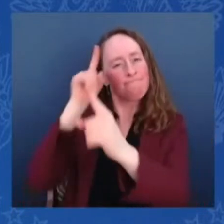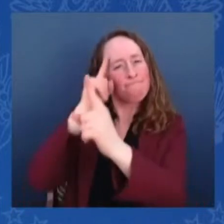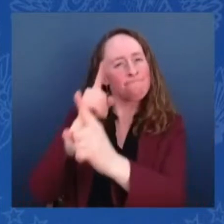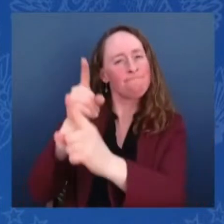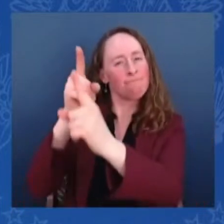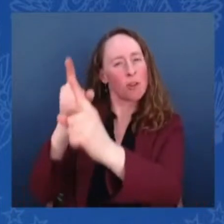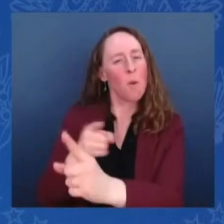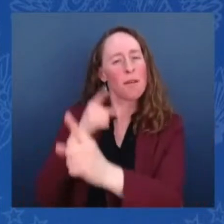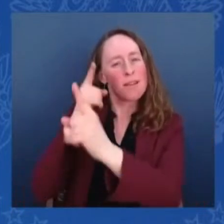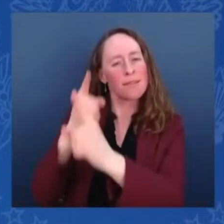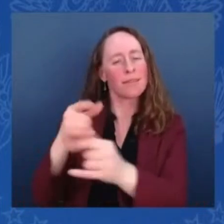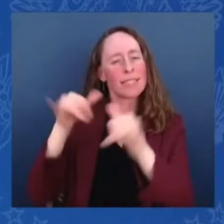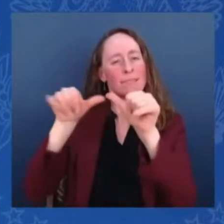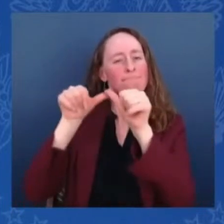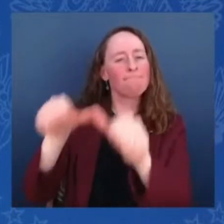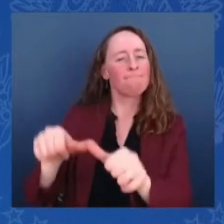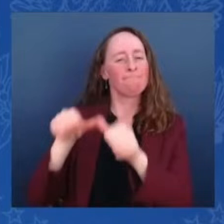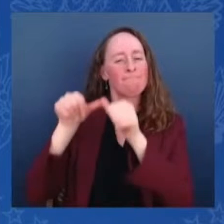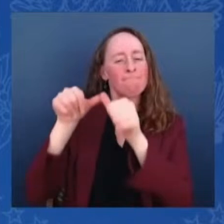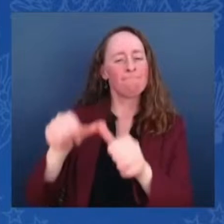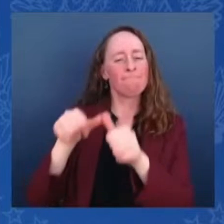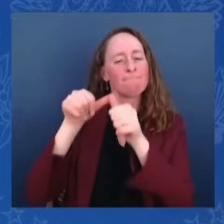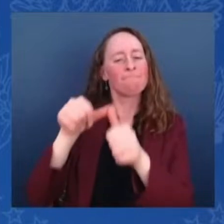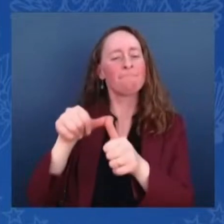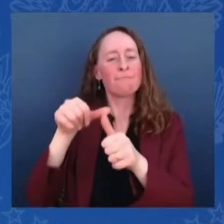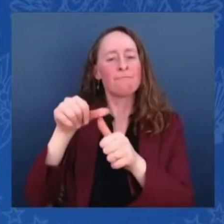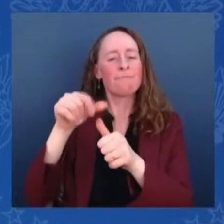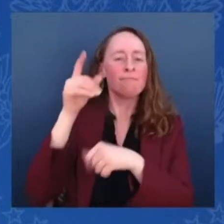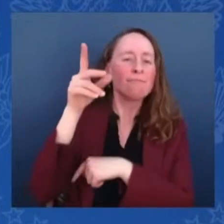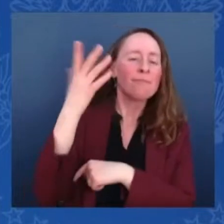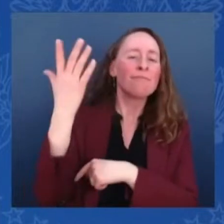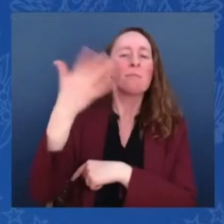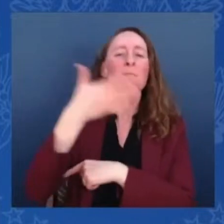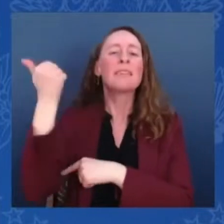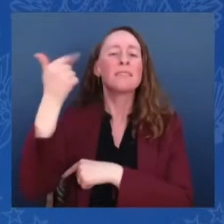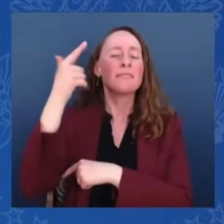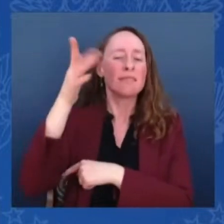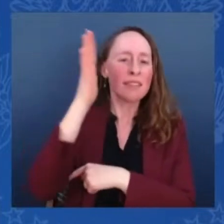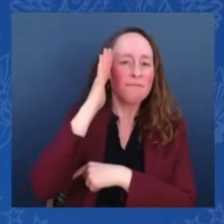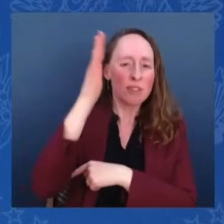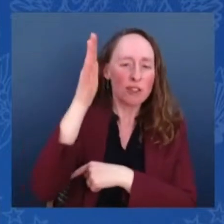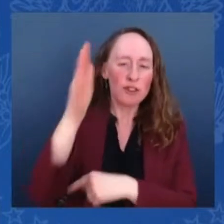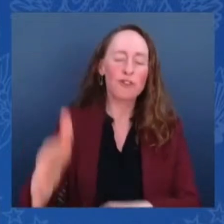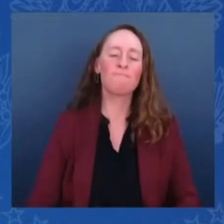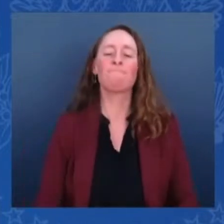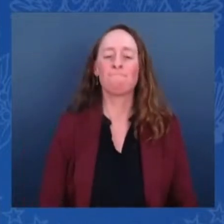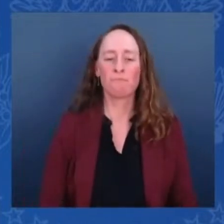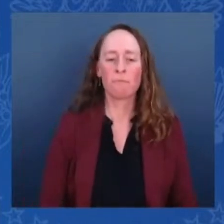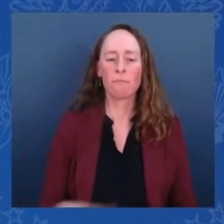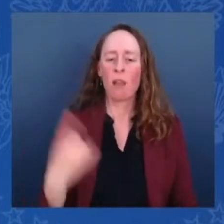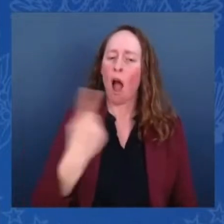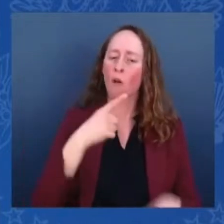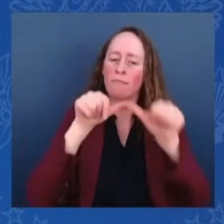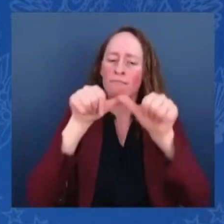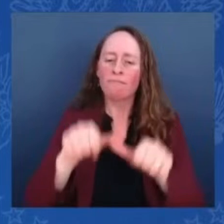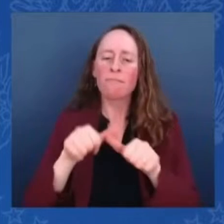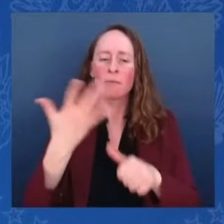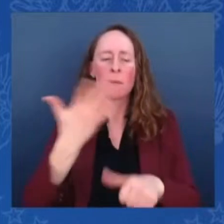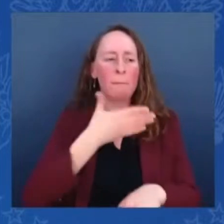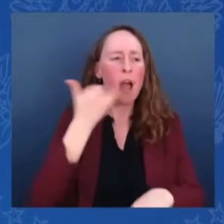future, and at our best, always seeking progress for our people and for people